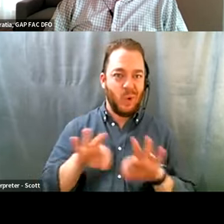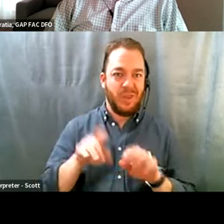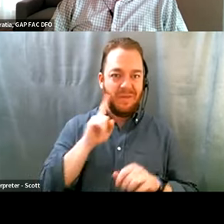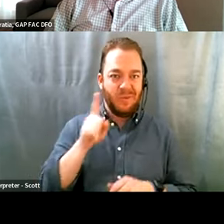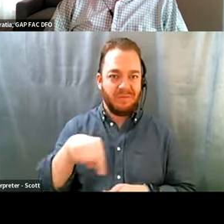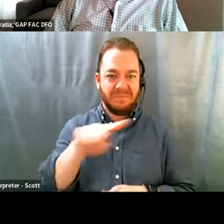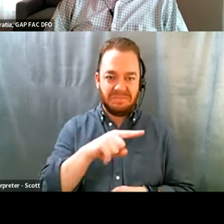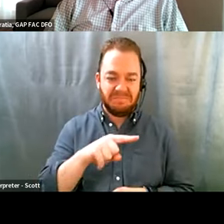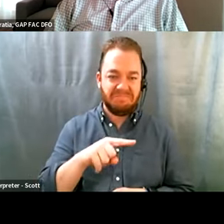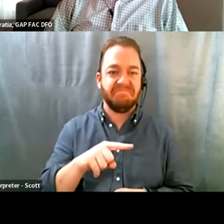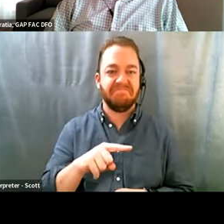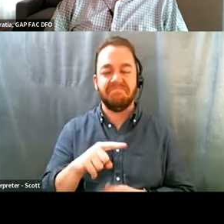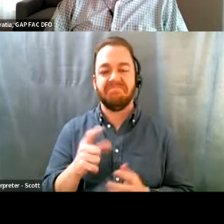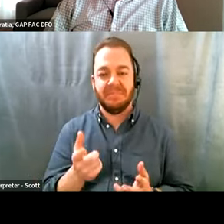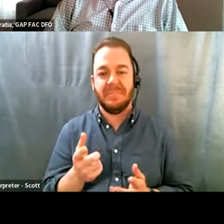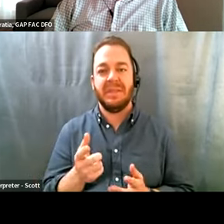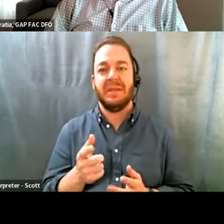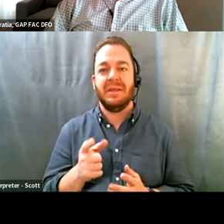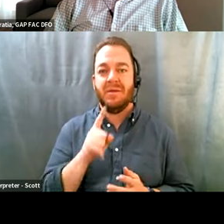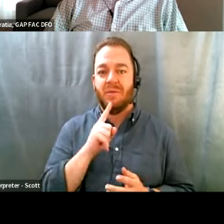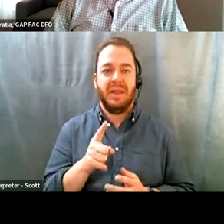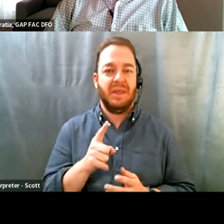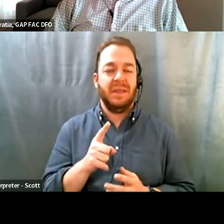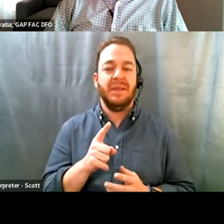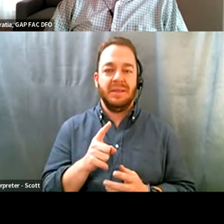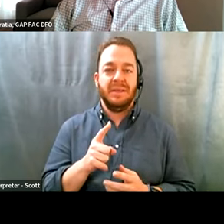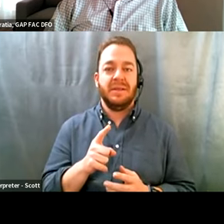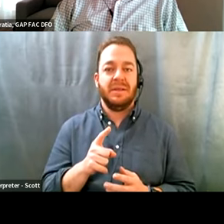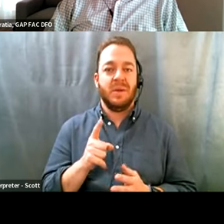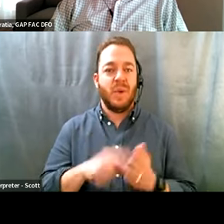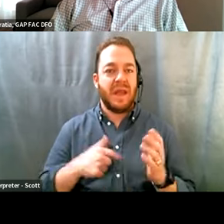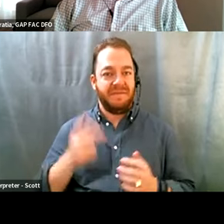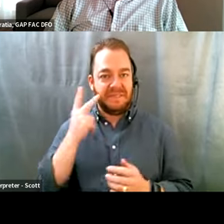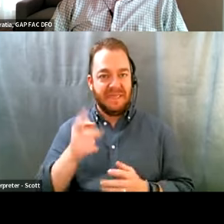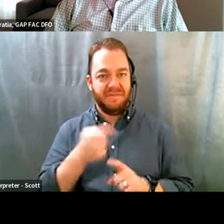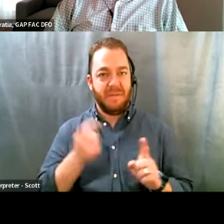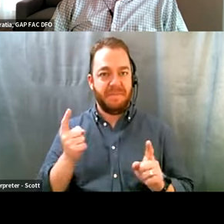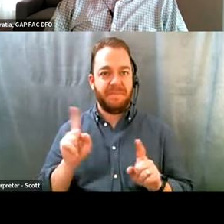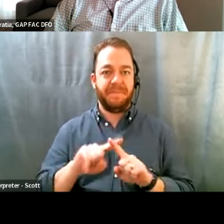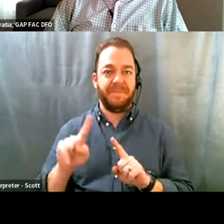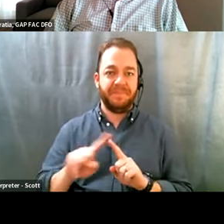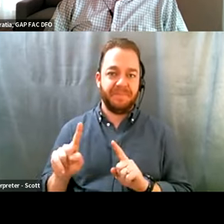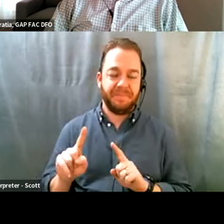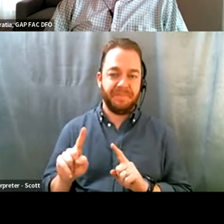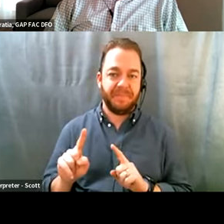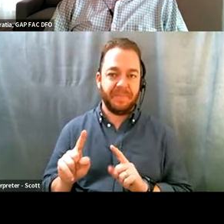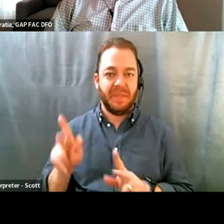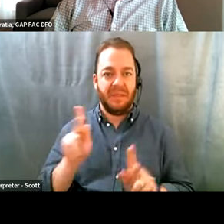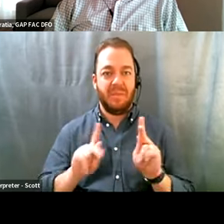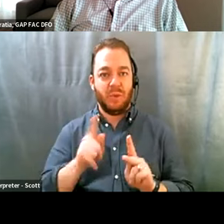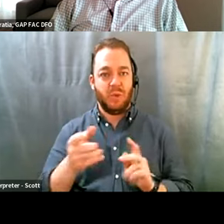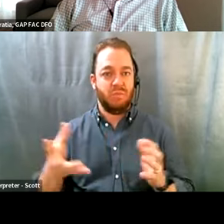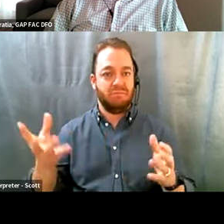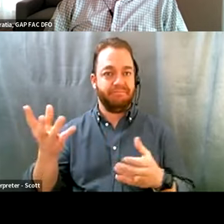of telling you all, especially given what I've seen from the kinds of people that you're bringing